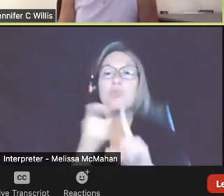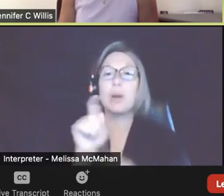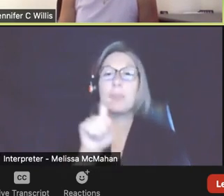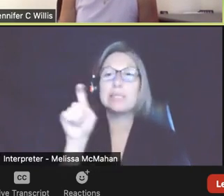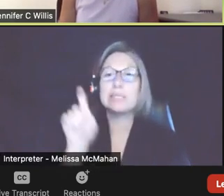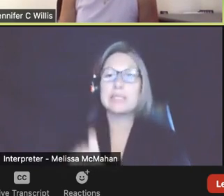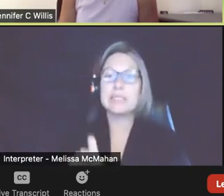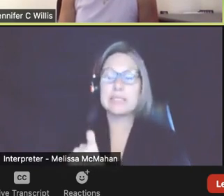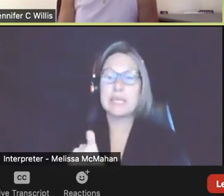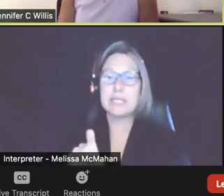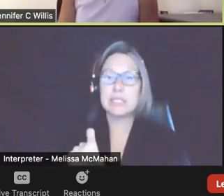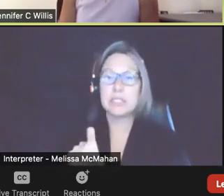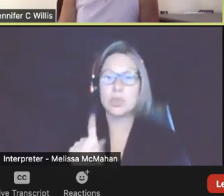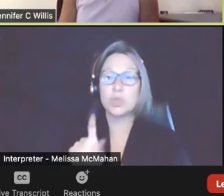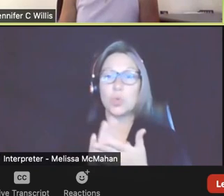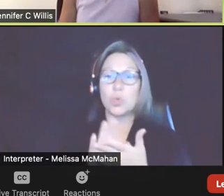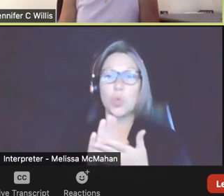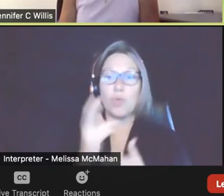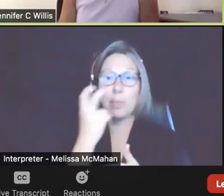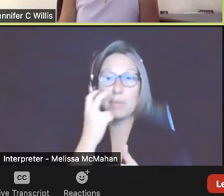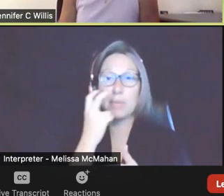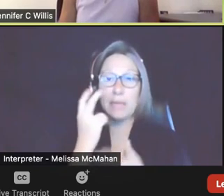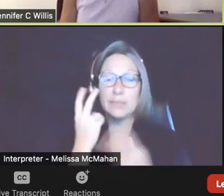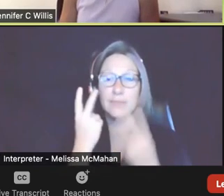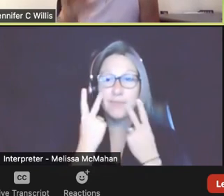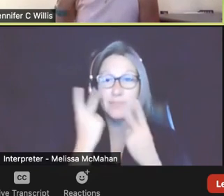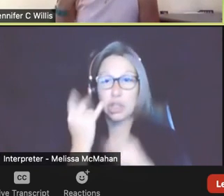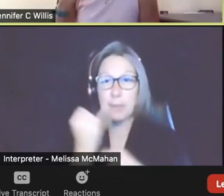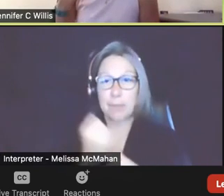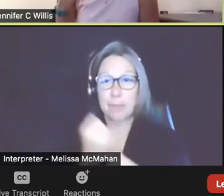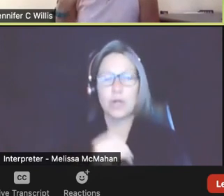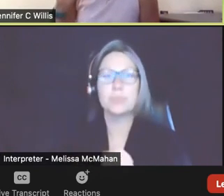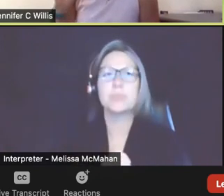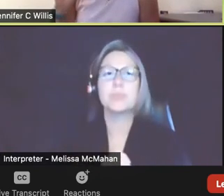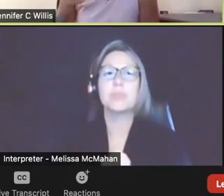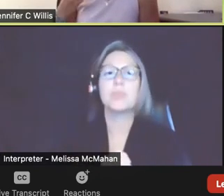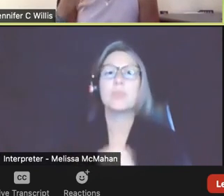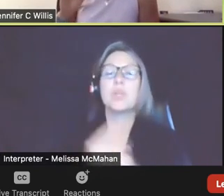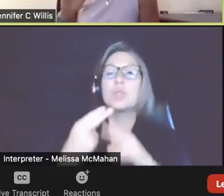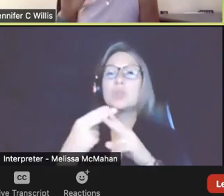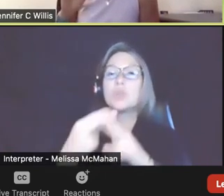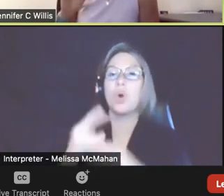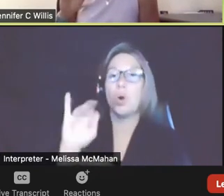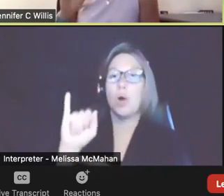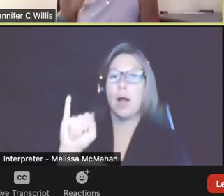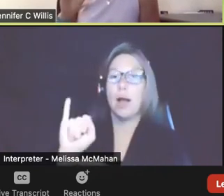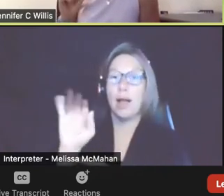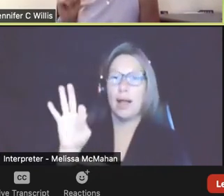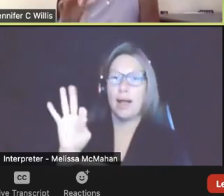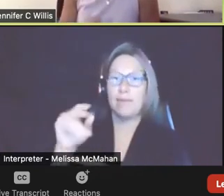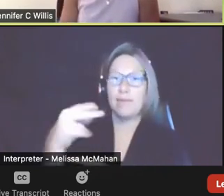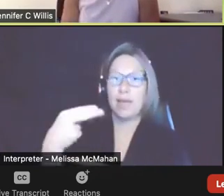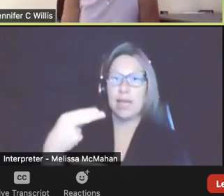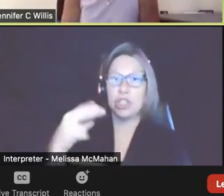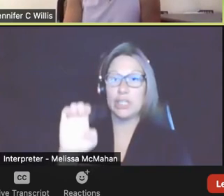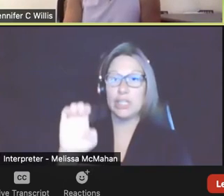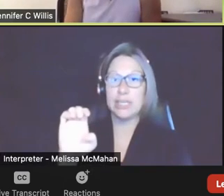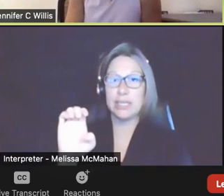Blind and Visually Impaired. They have created what is called the IFHE, I-F-H-E. It's the